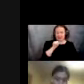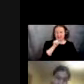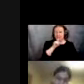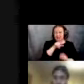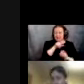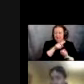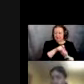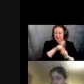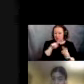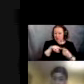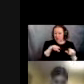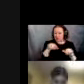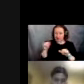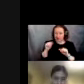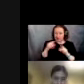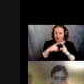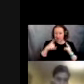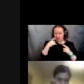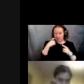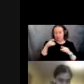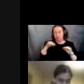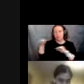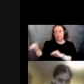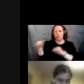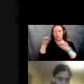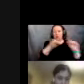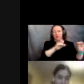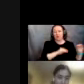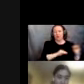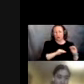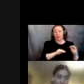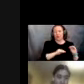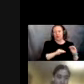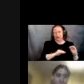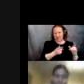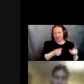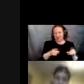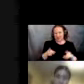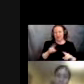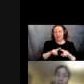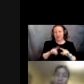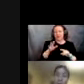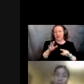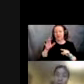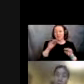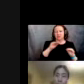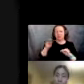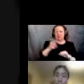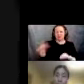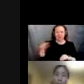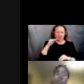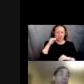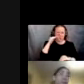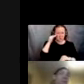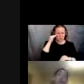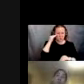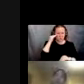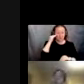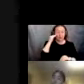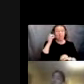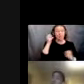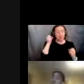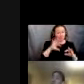camp, because they also moved to a different camp. There was a lot of that as well, but they did eventually move back home as well. Many of the families